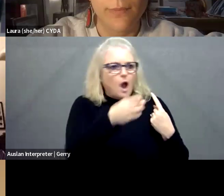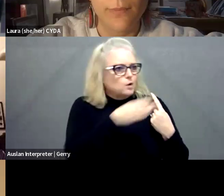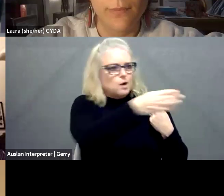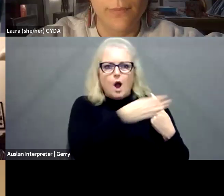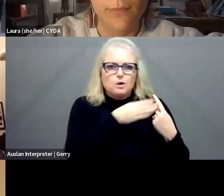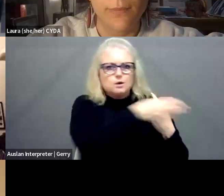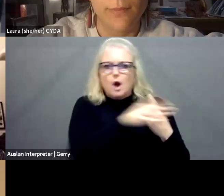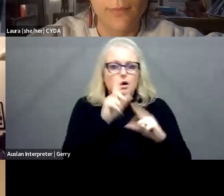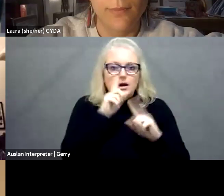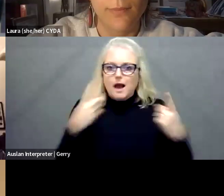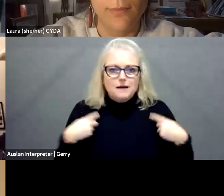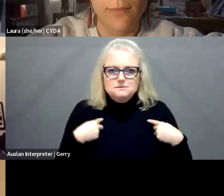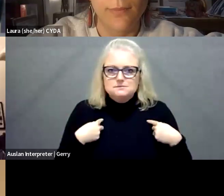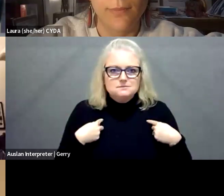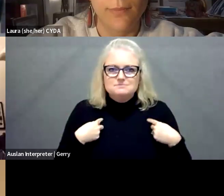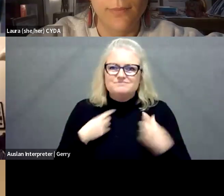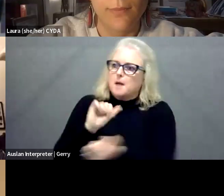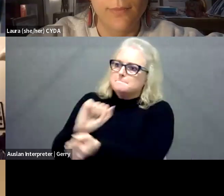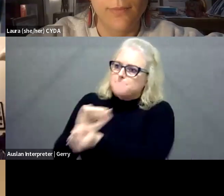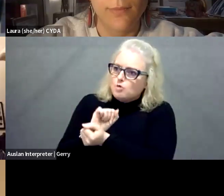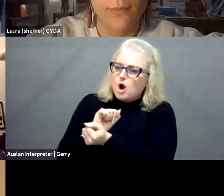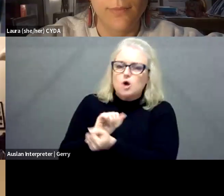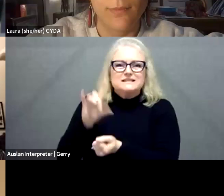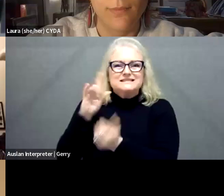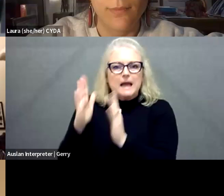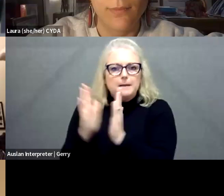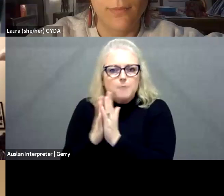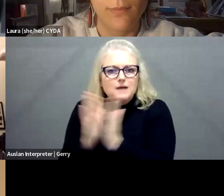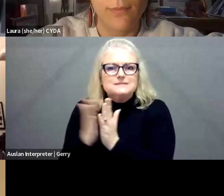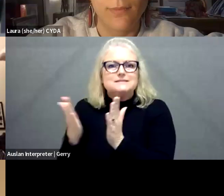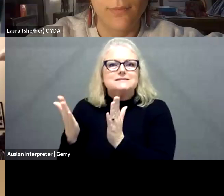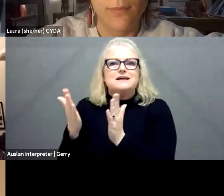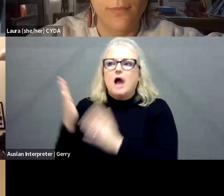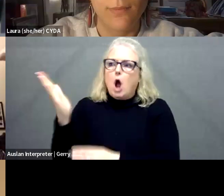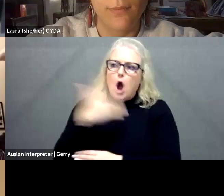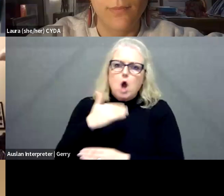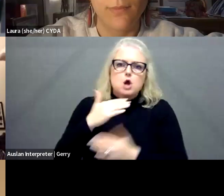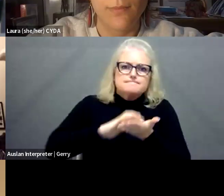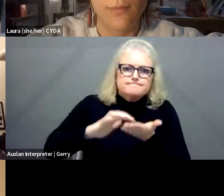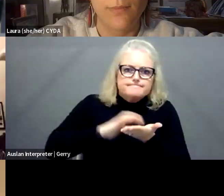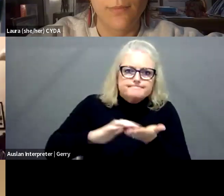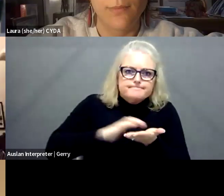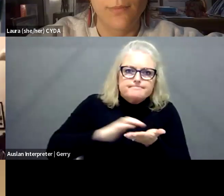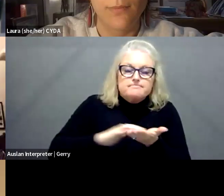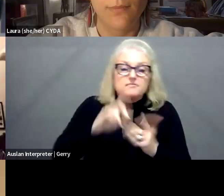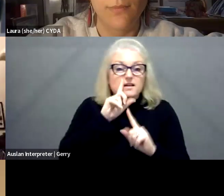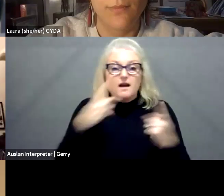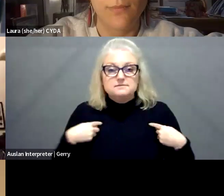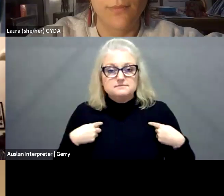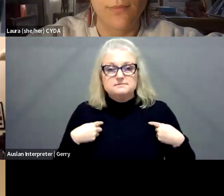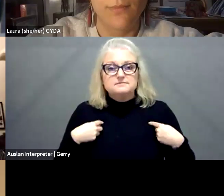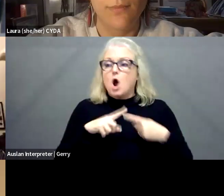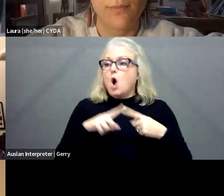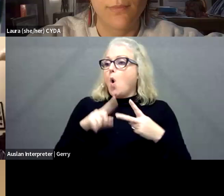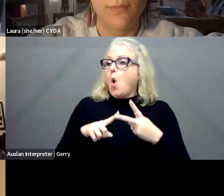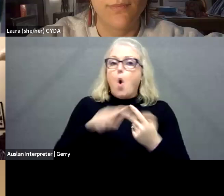library and be like, oh, let me just get like 10 books about this topic and then go home and read them all and then return